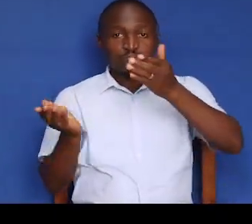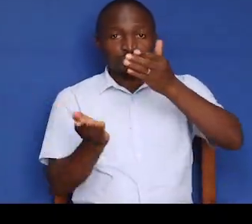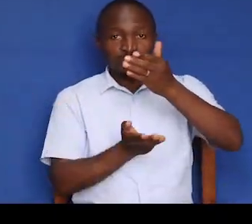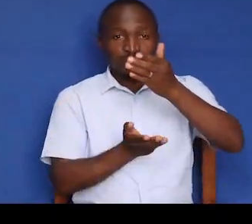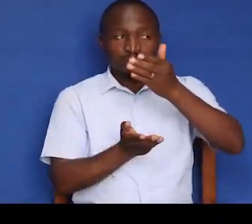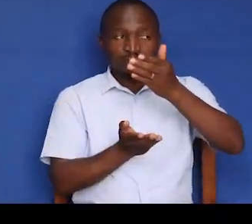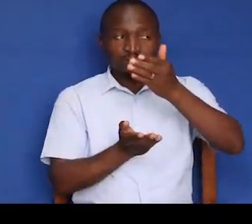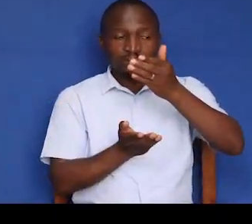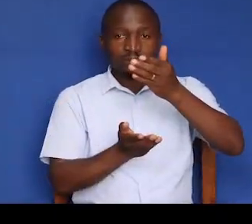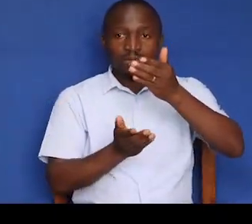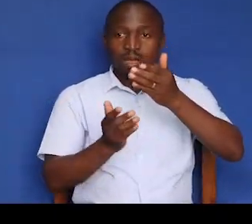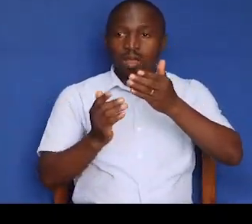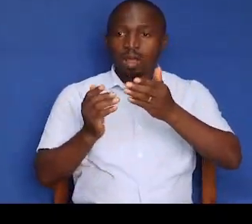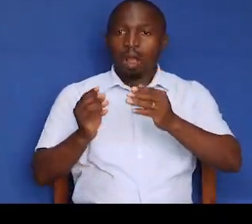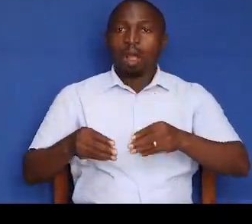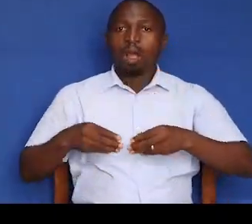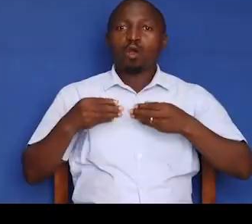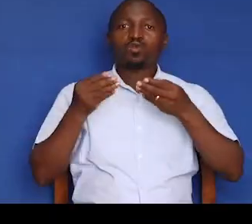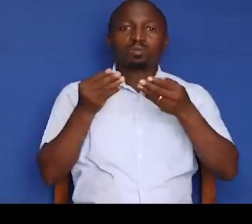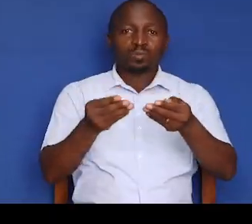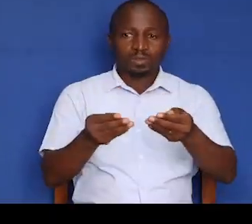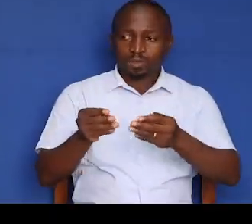over output